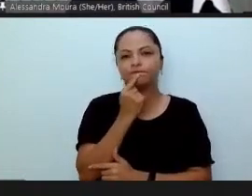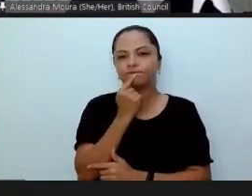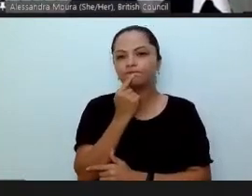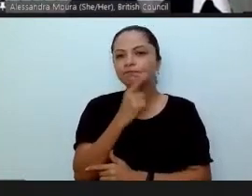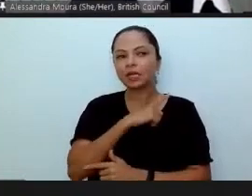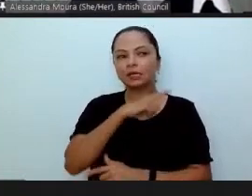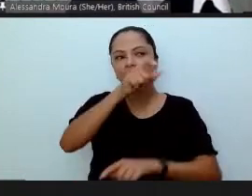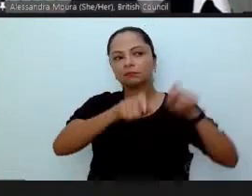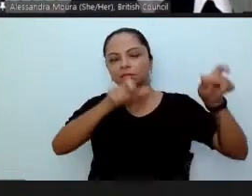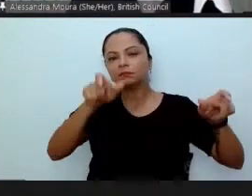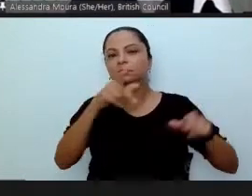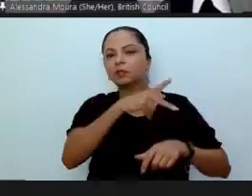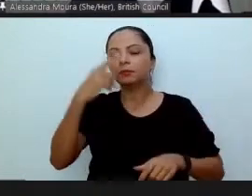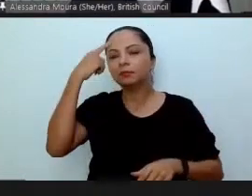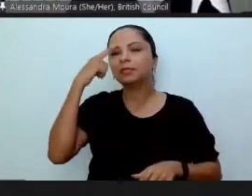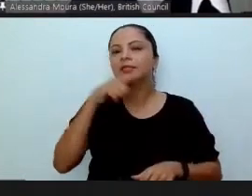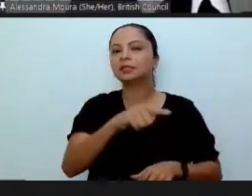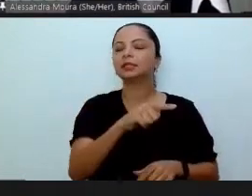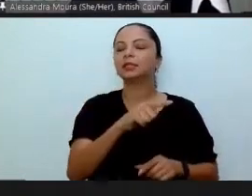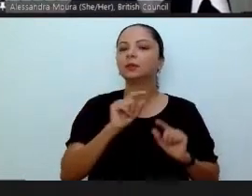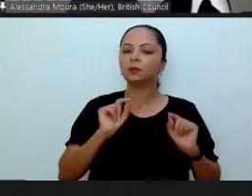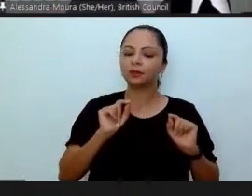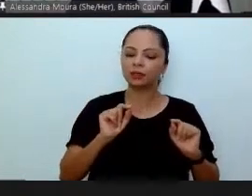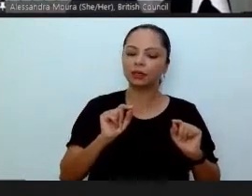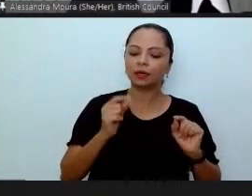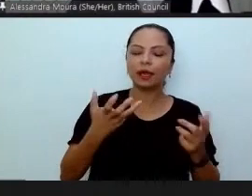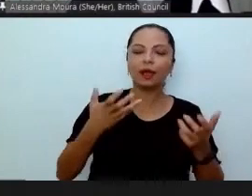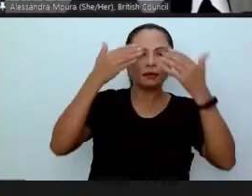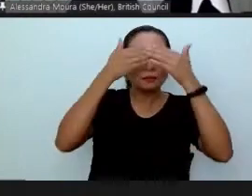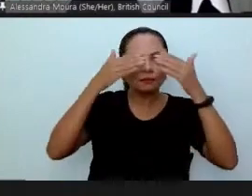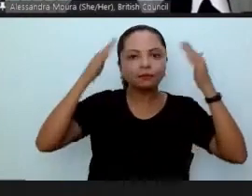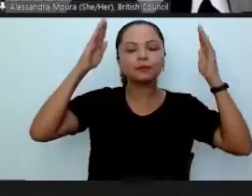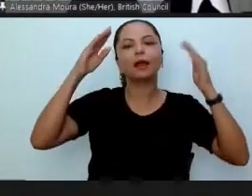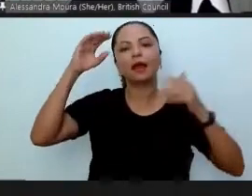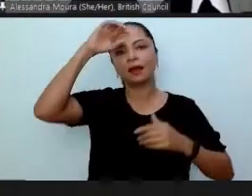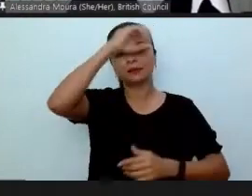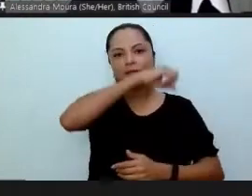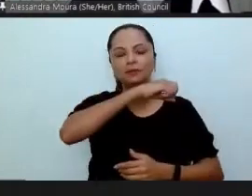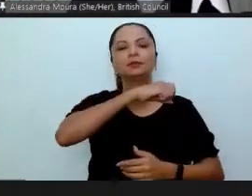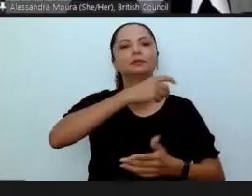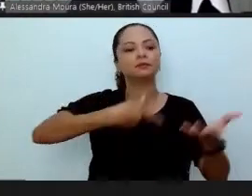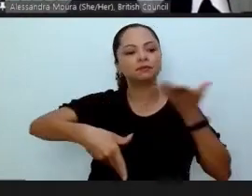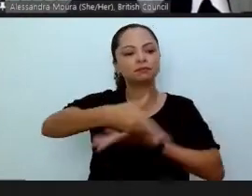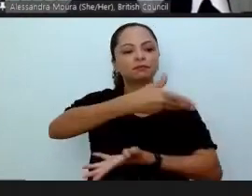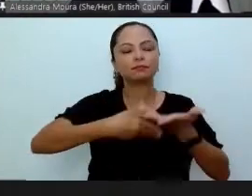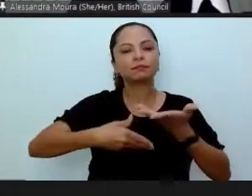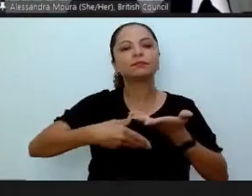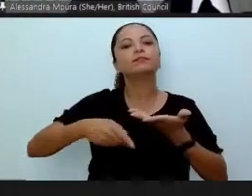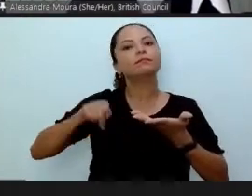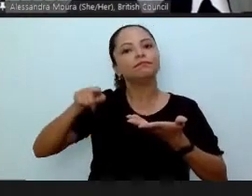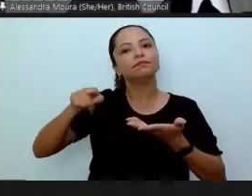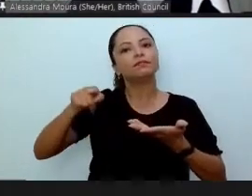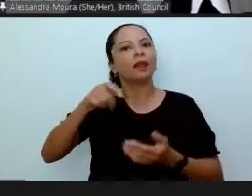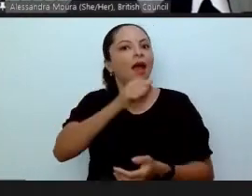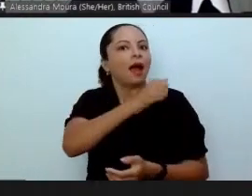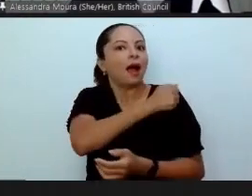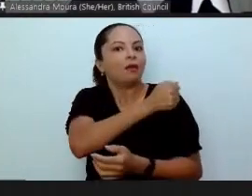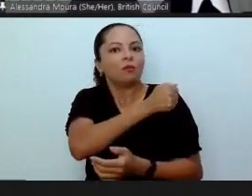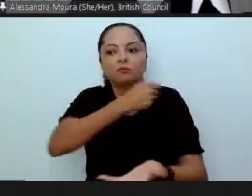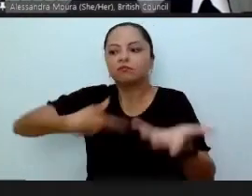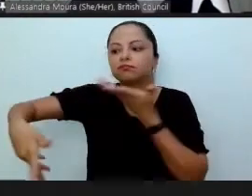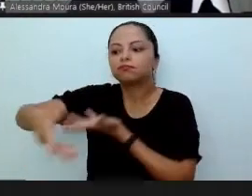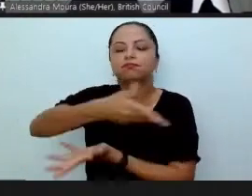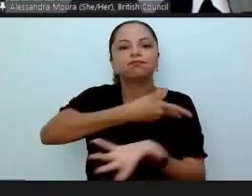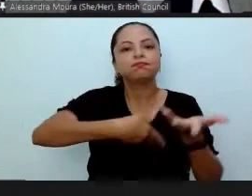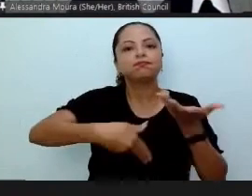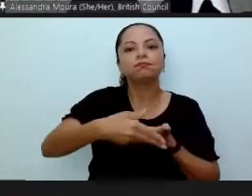to learning from your own students about what needs to be doing, not only not only from what they say, but also how they